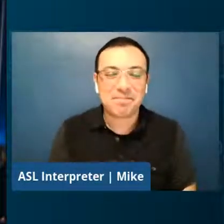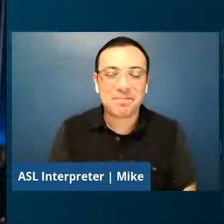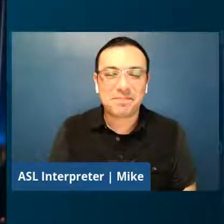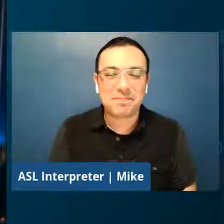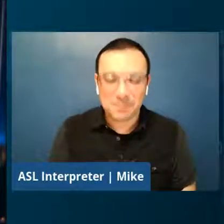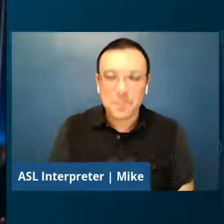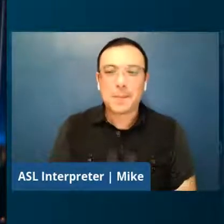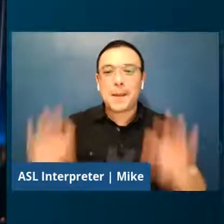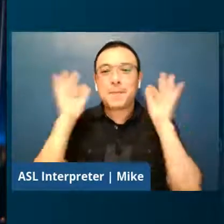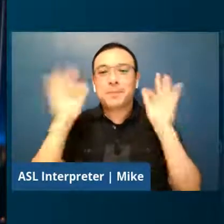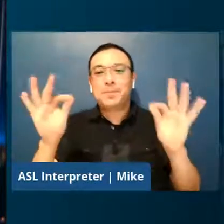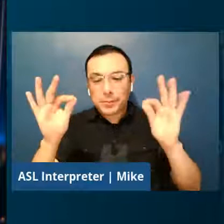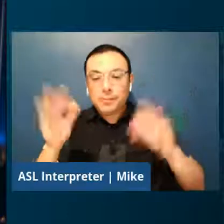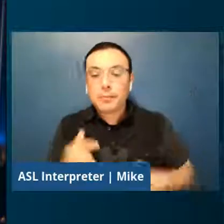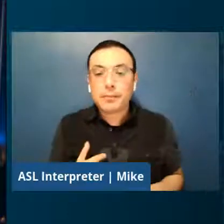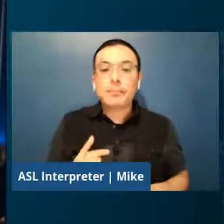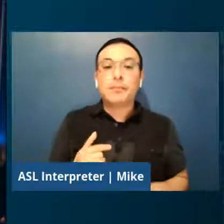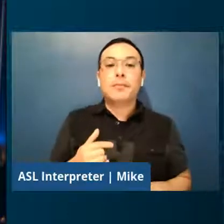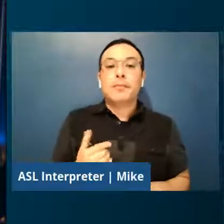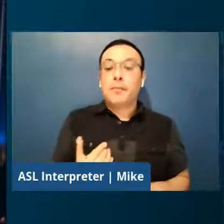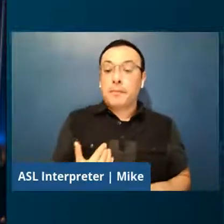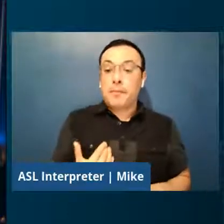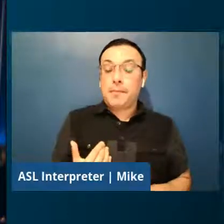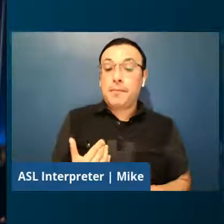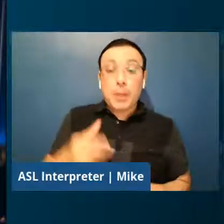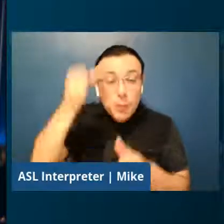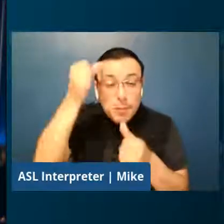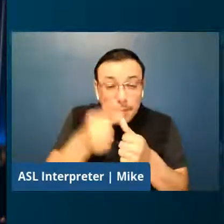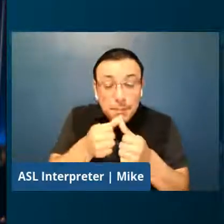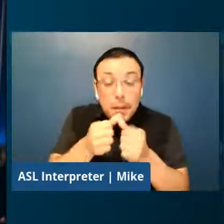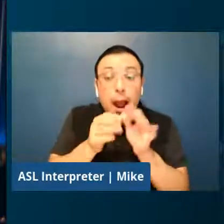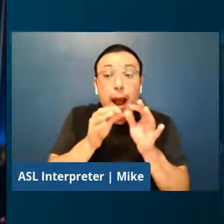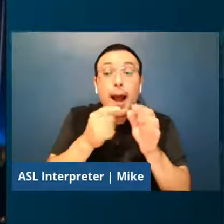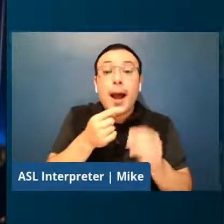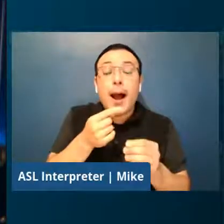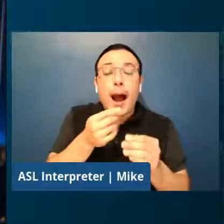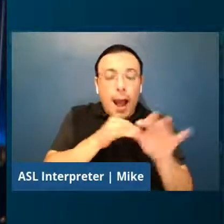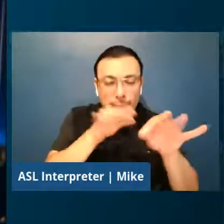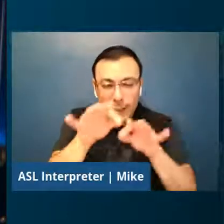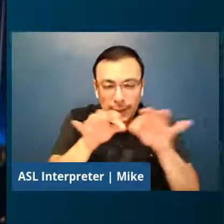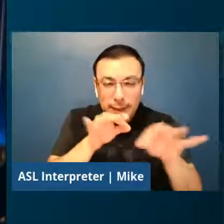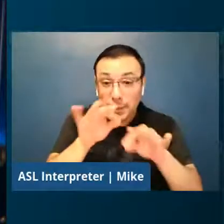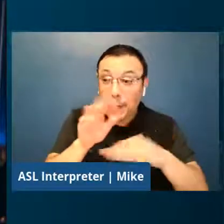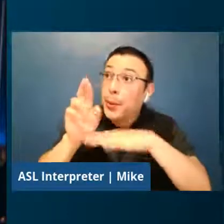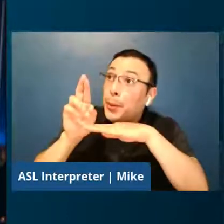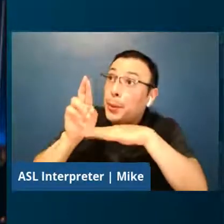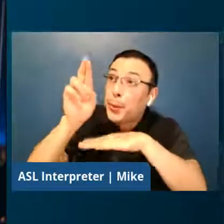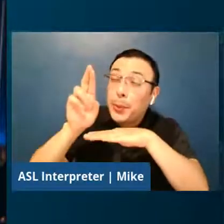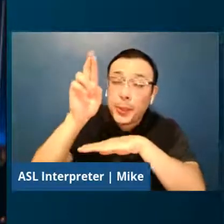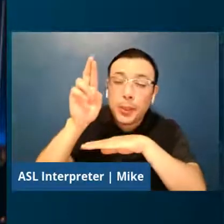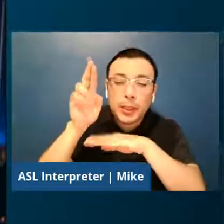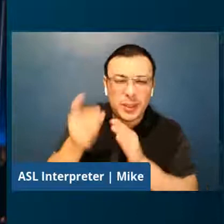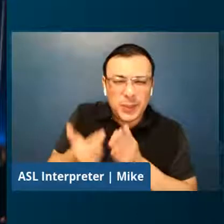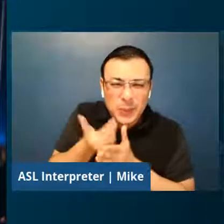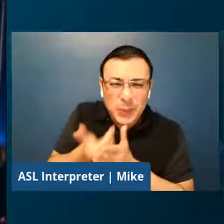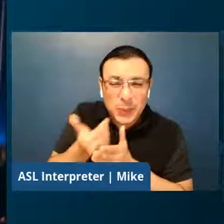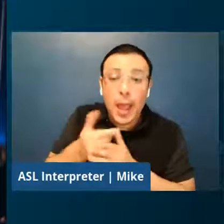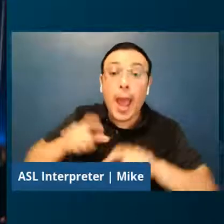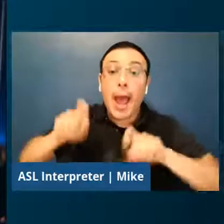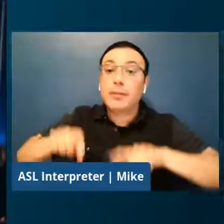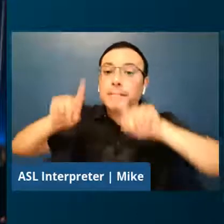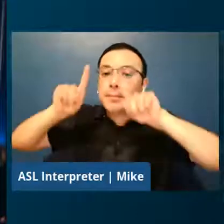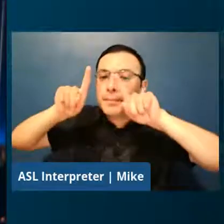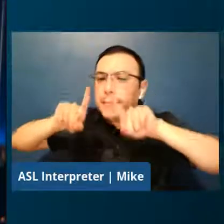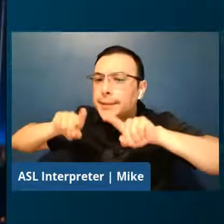earliest space missions had a lot of experiments. And again, these were just baby steps. We needed to test everything out to make sure that